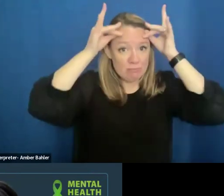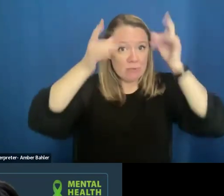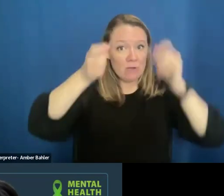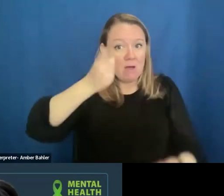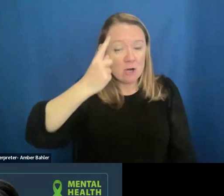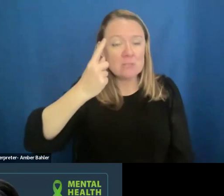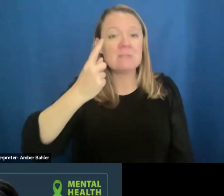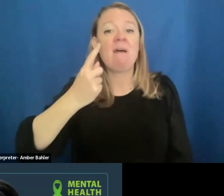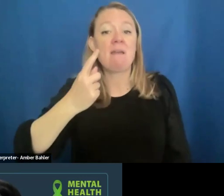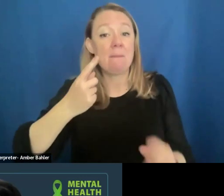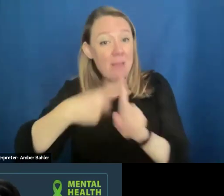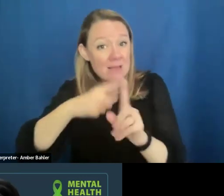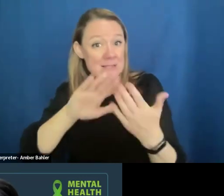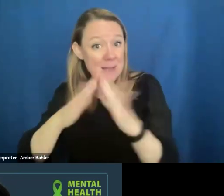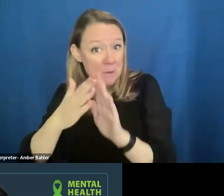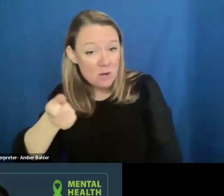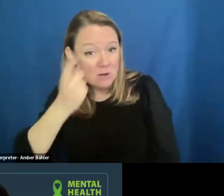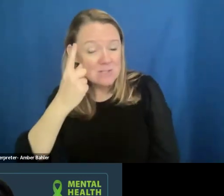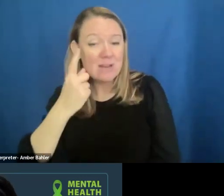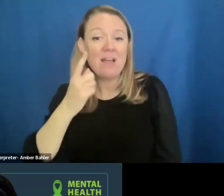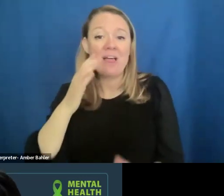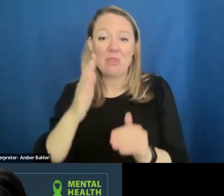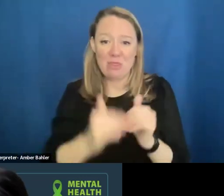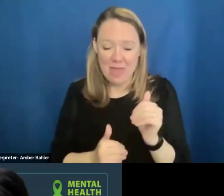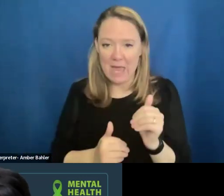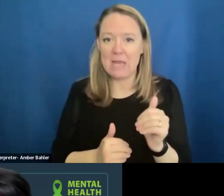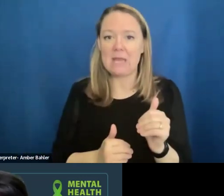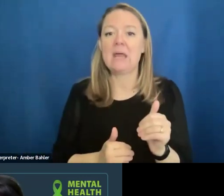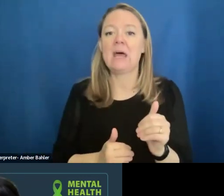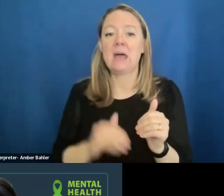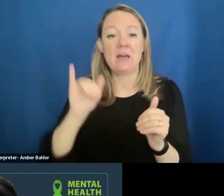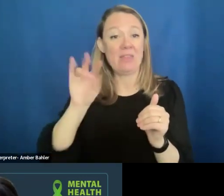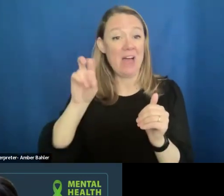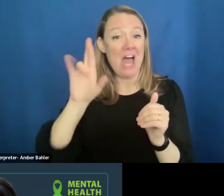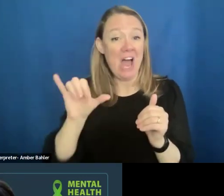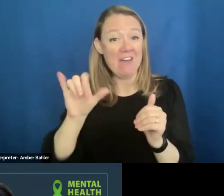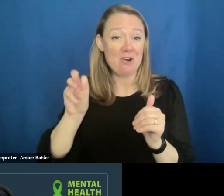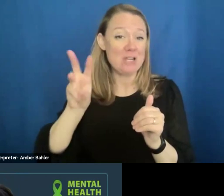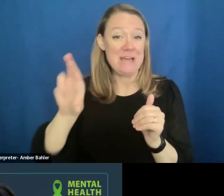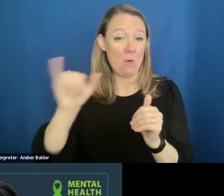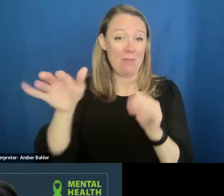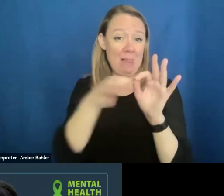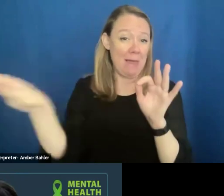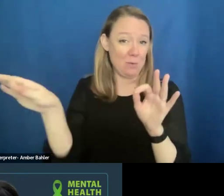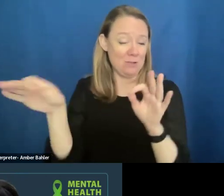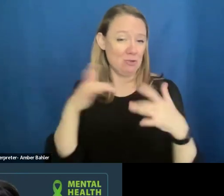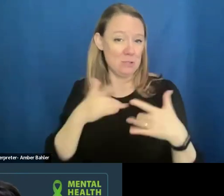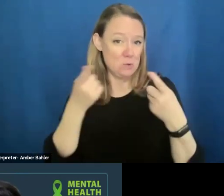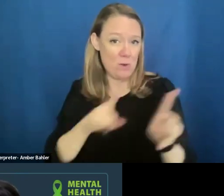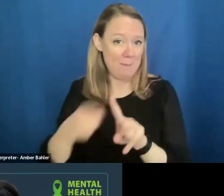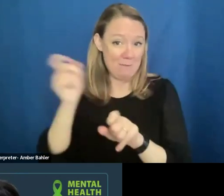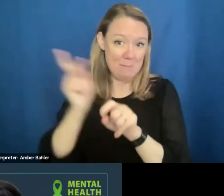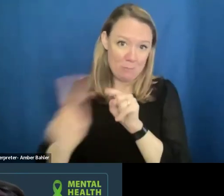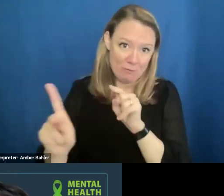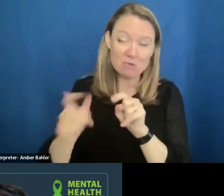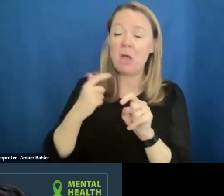tower language that comes with professionals. All due respect to professionals. I echo the workforce